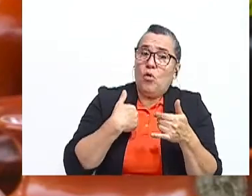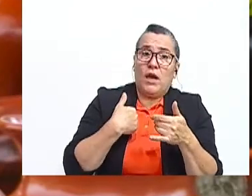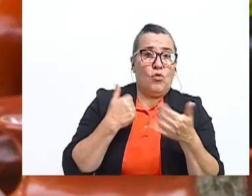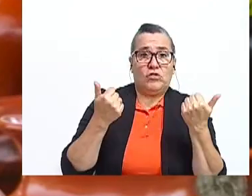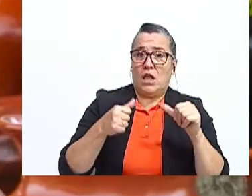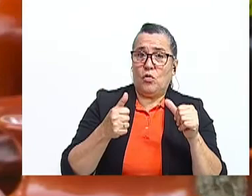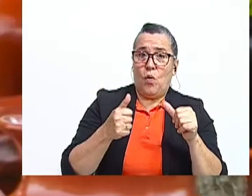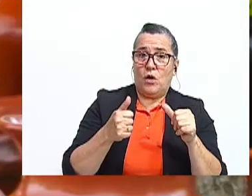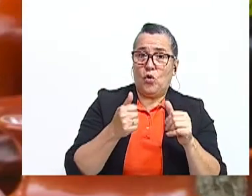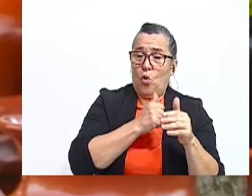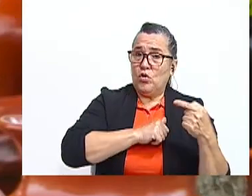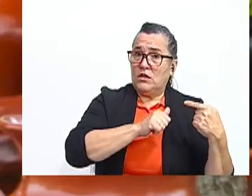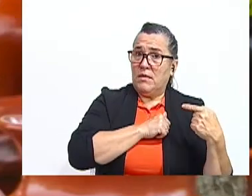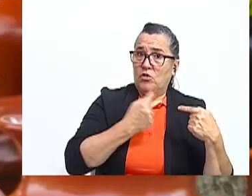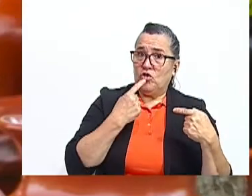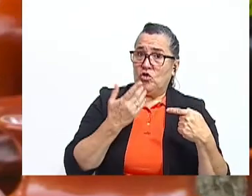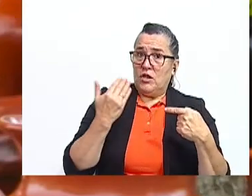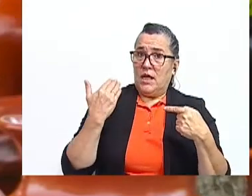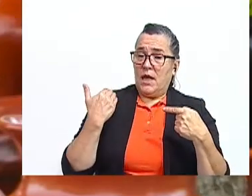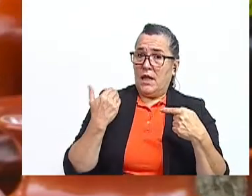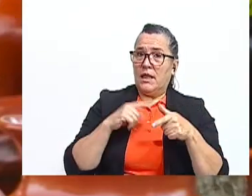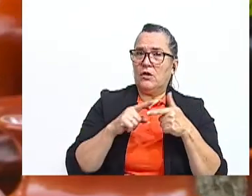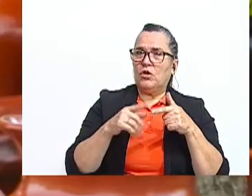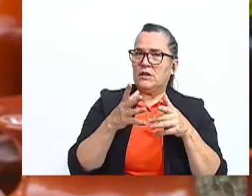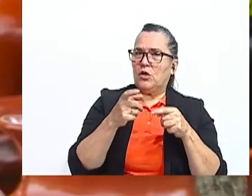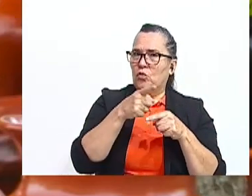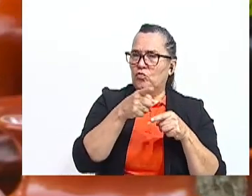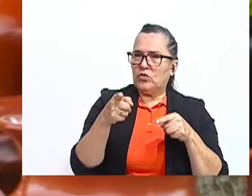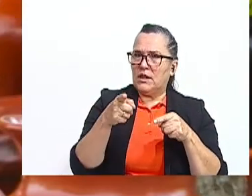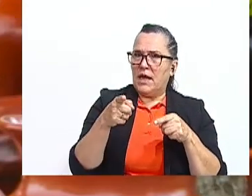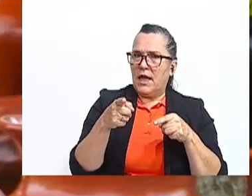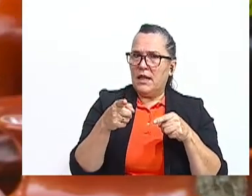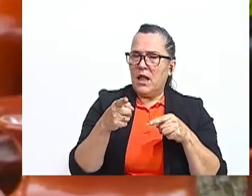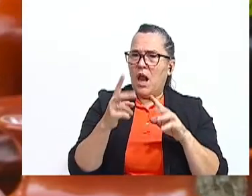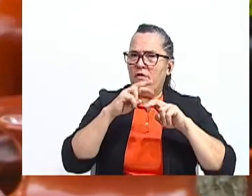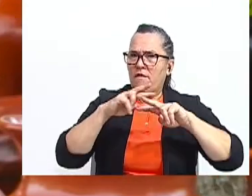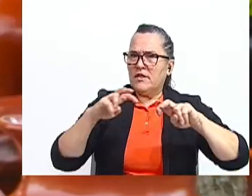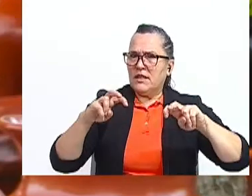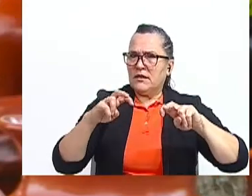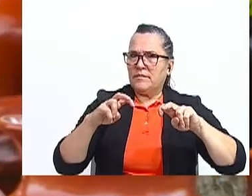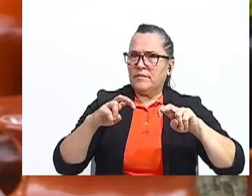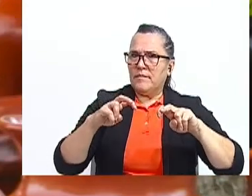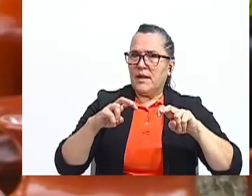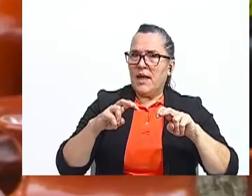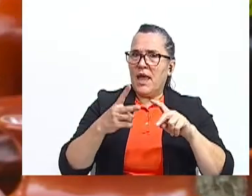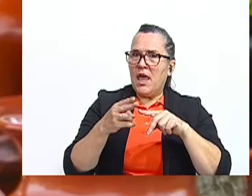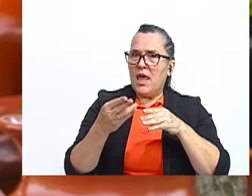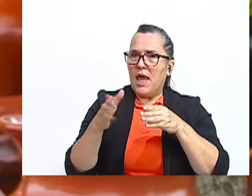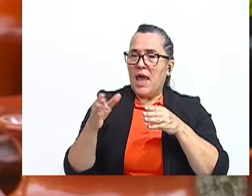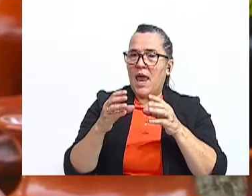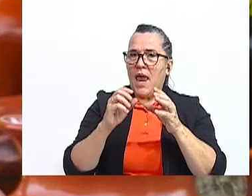according to the aspects mentioned before, I want you to, we're going to revise and edit the paragraph.